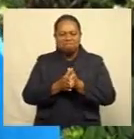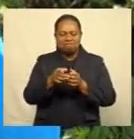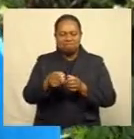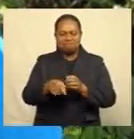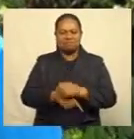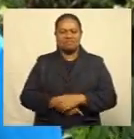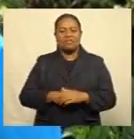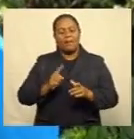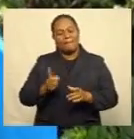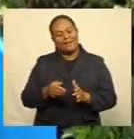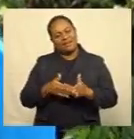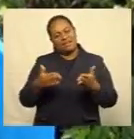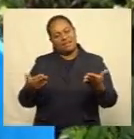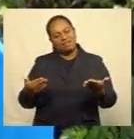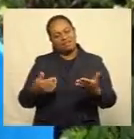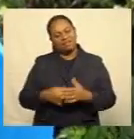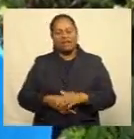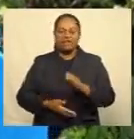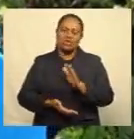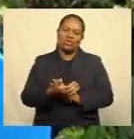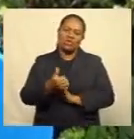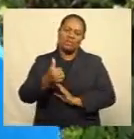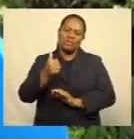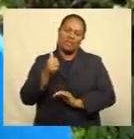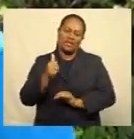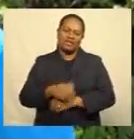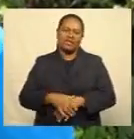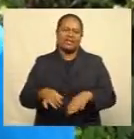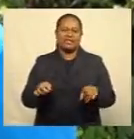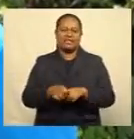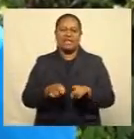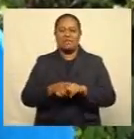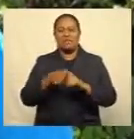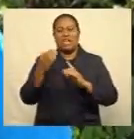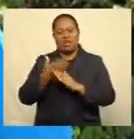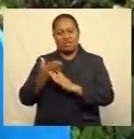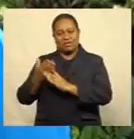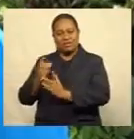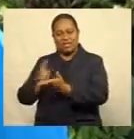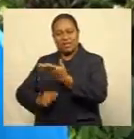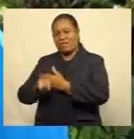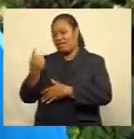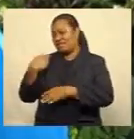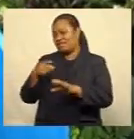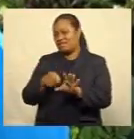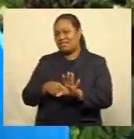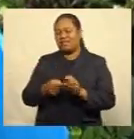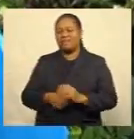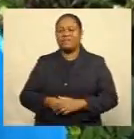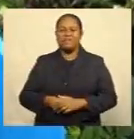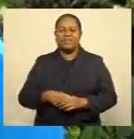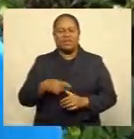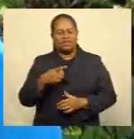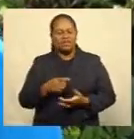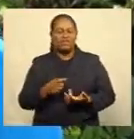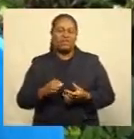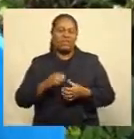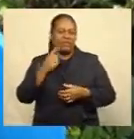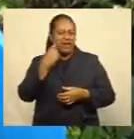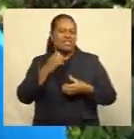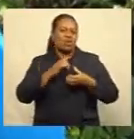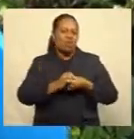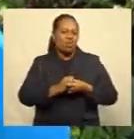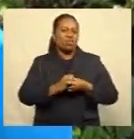But now I think they would have to go back to when it was originally locked down, where they would have to either find time to go and train in the